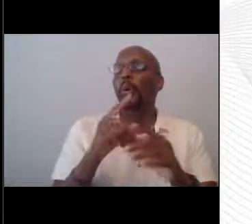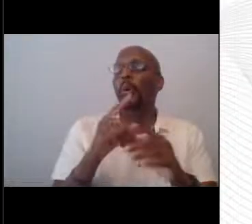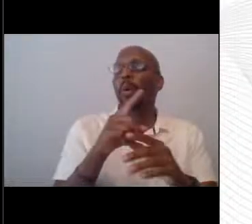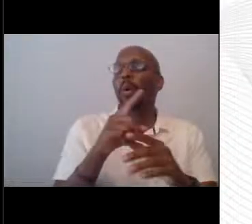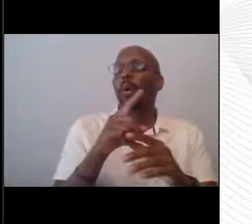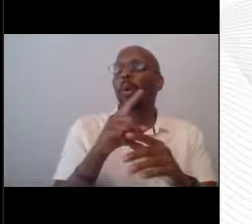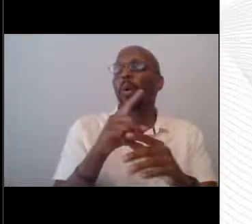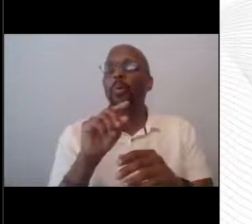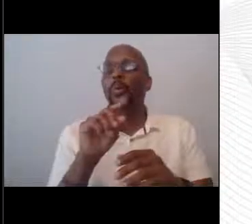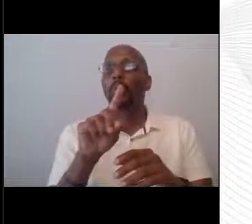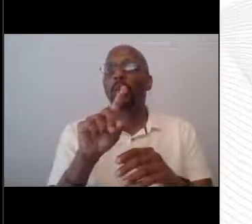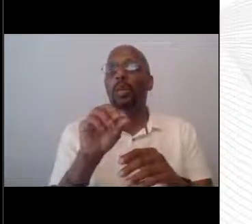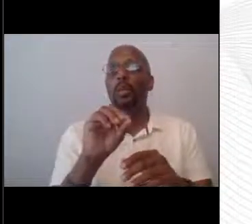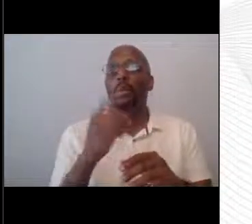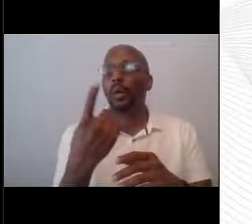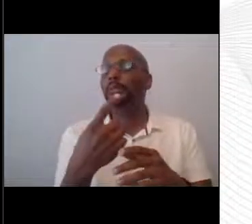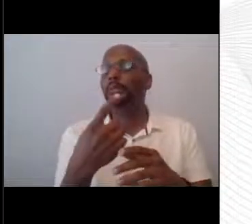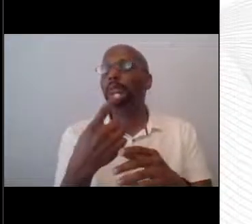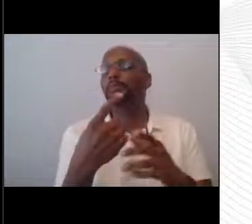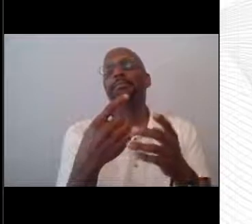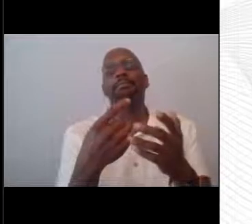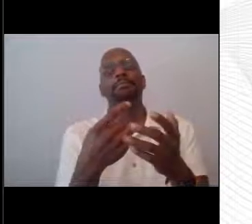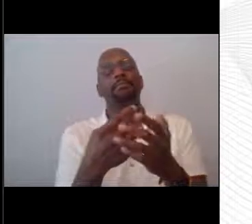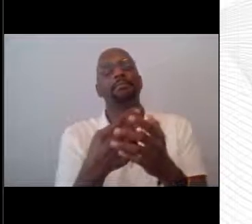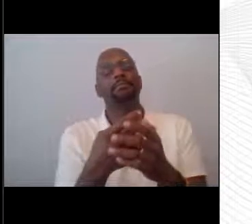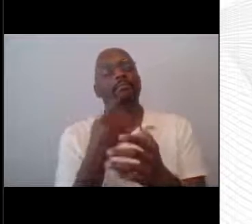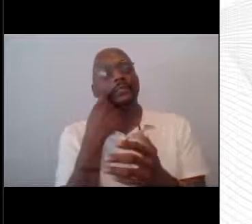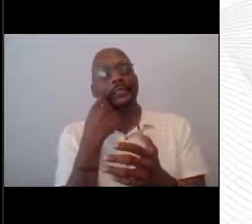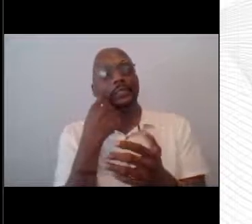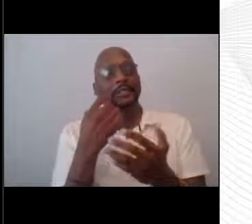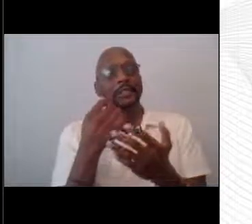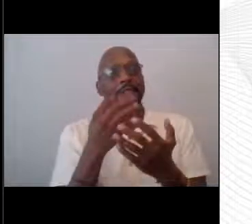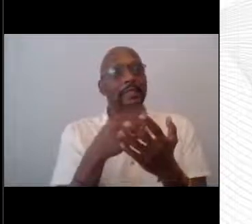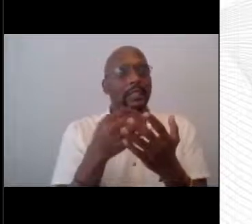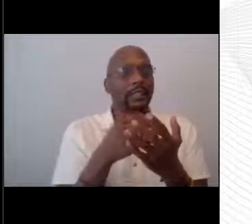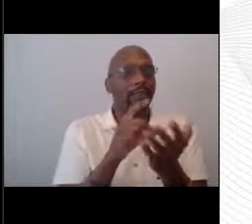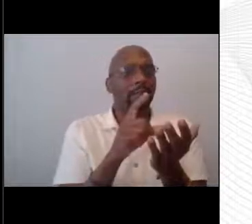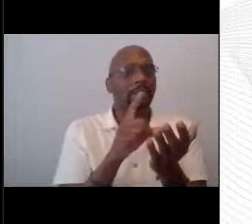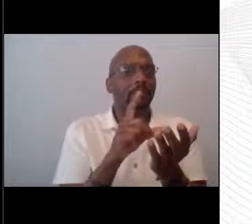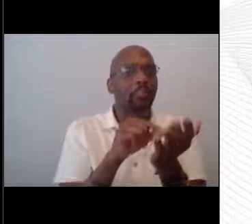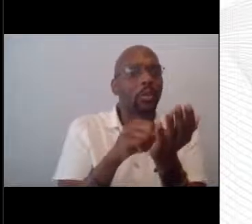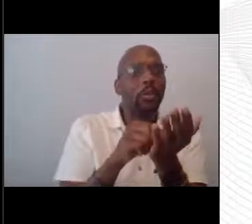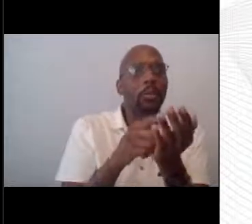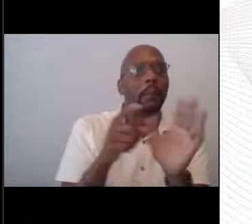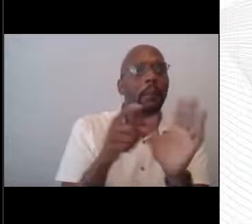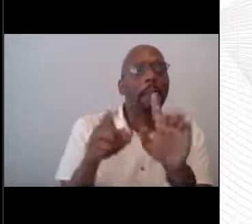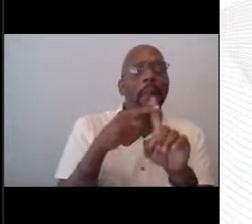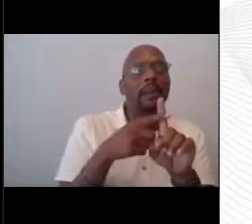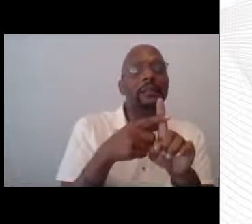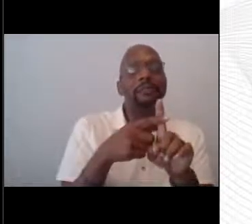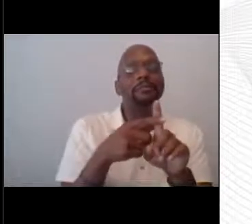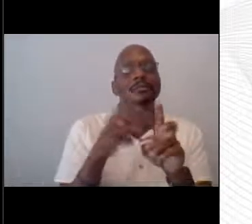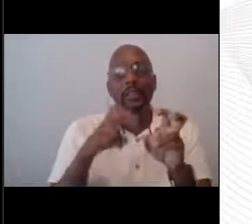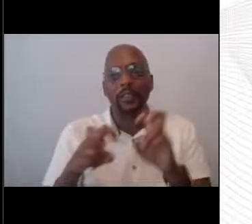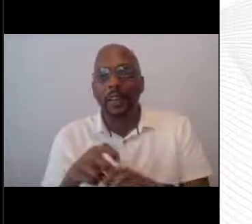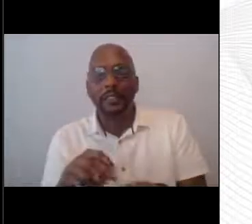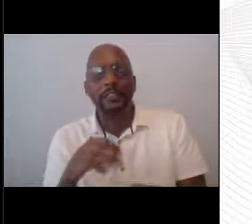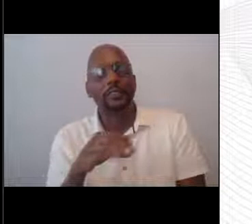Interstate 110 corridors, which recently received positive news coverage by NBC investigative reporter Joel